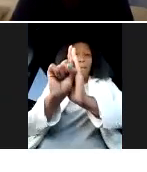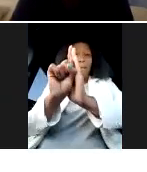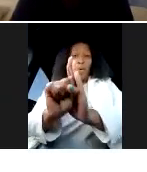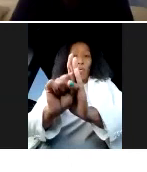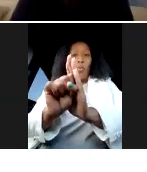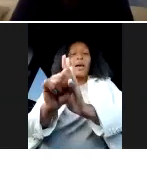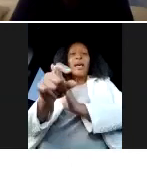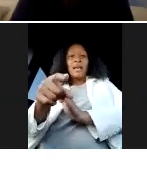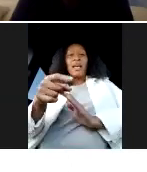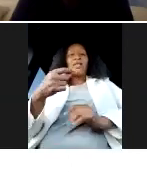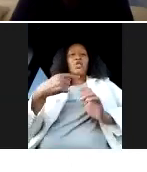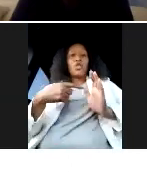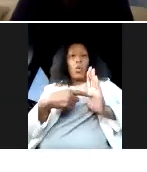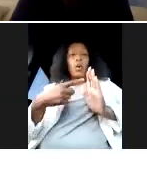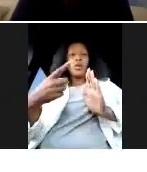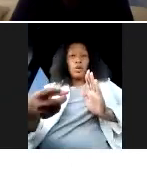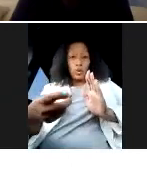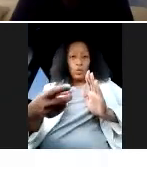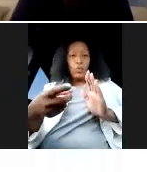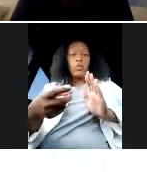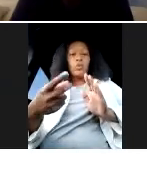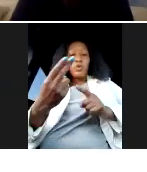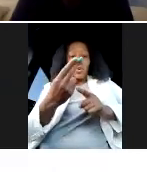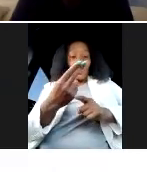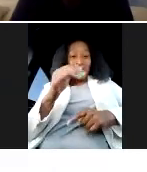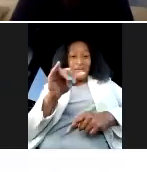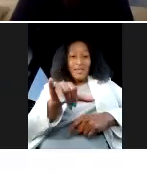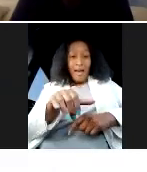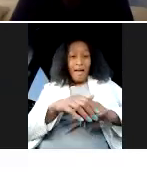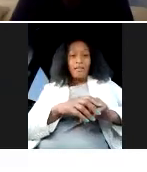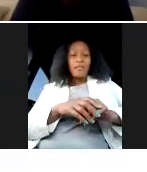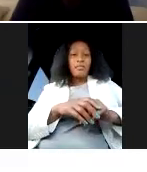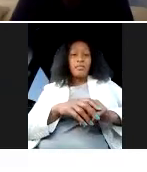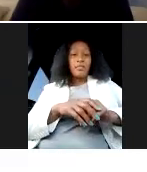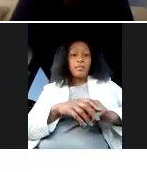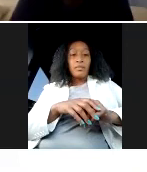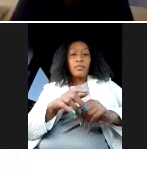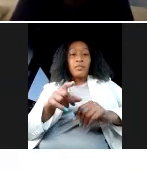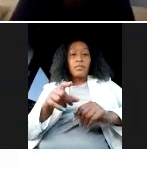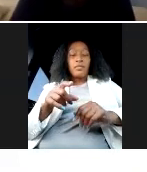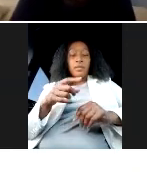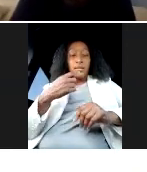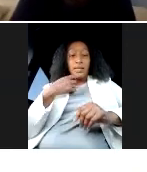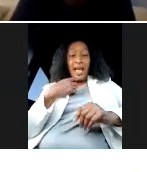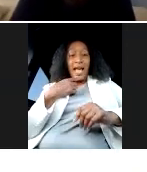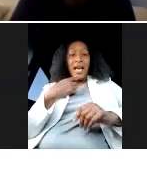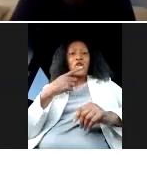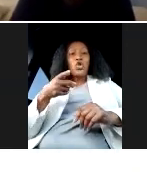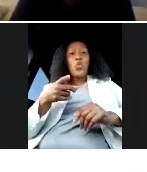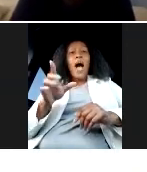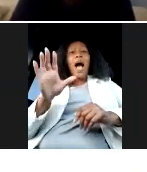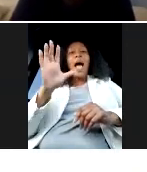Alrighty. Yeah. And then here it's asking you to make a guesstimate.